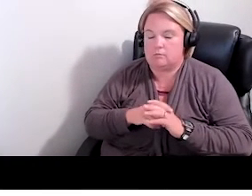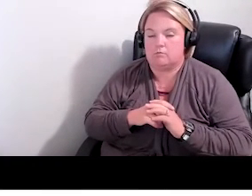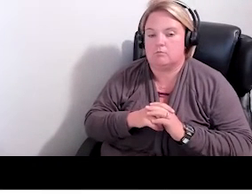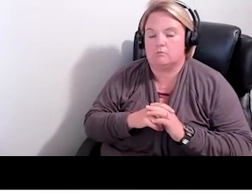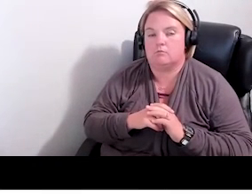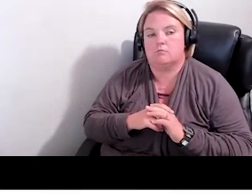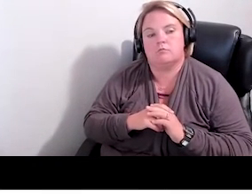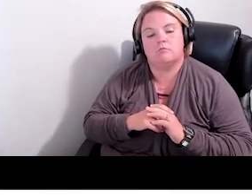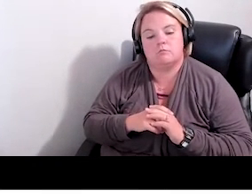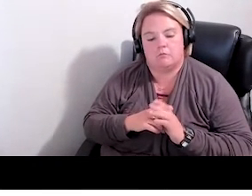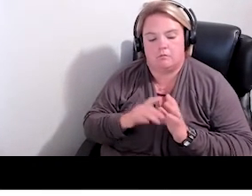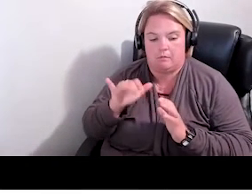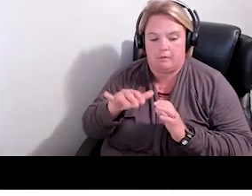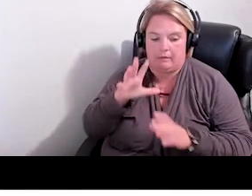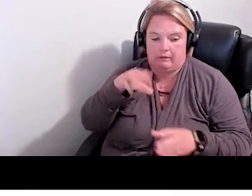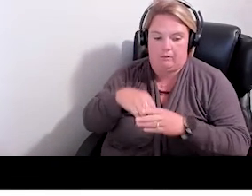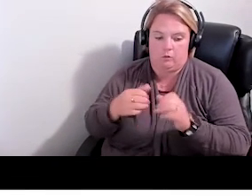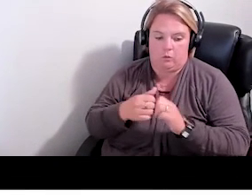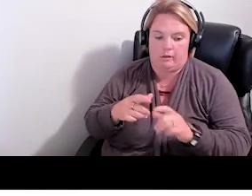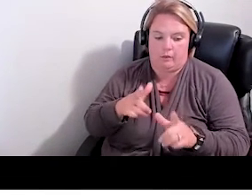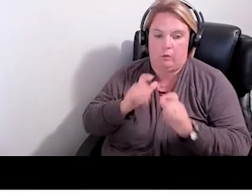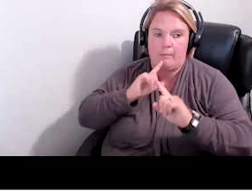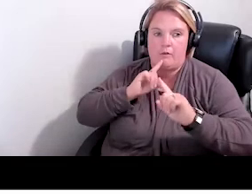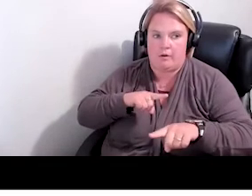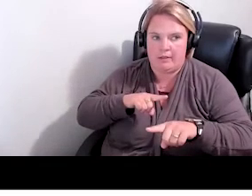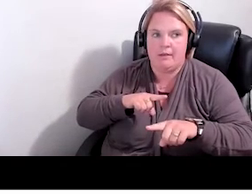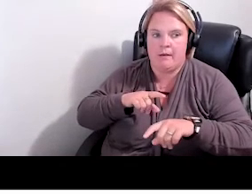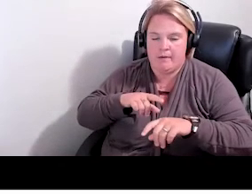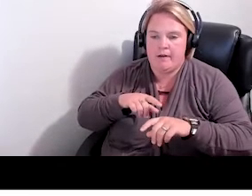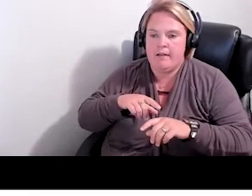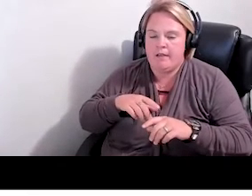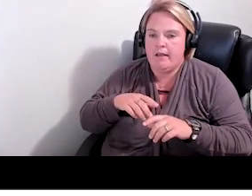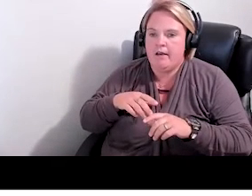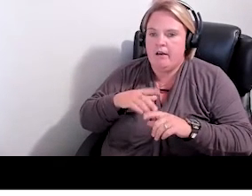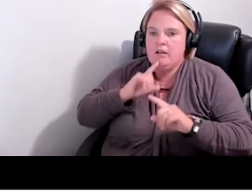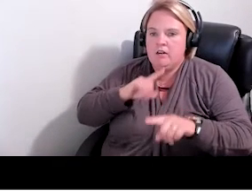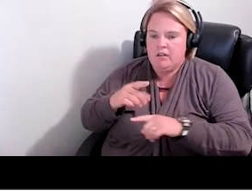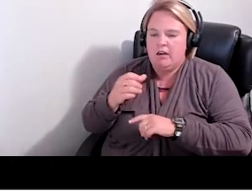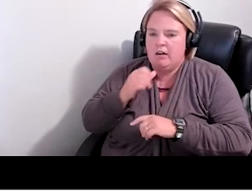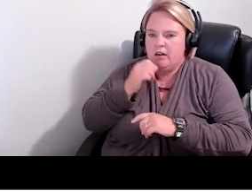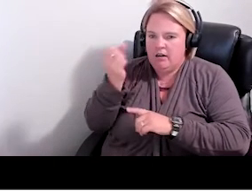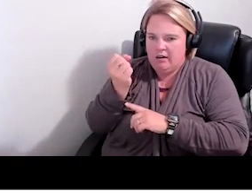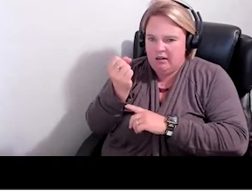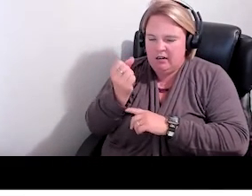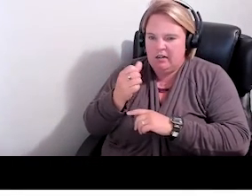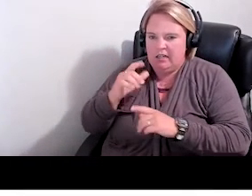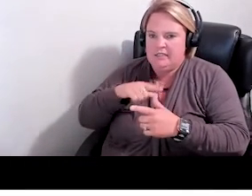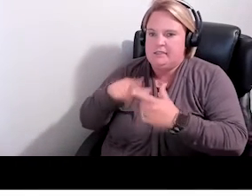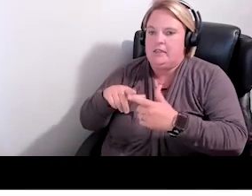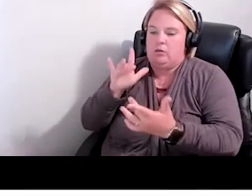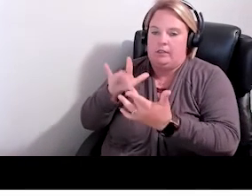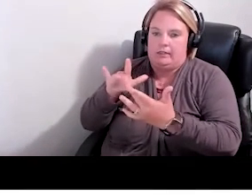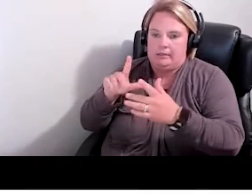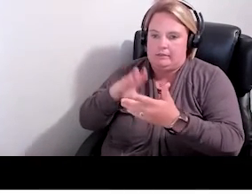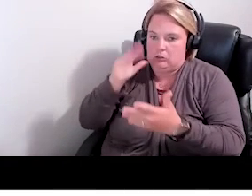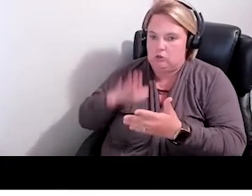That's part of the rapid response plan, is to actually give us a goal to respond to the flags instead of holding on to them until we reach the student, because that